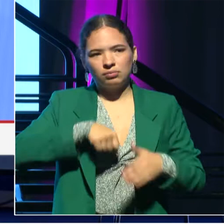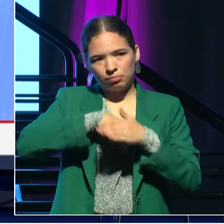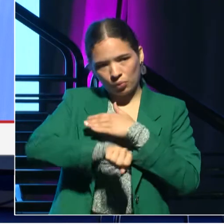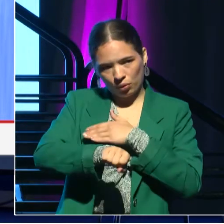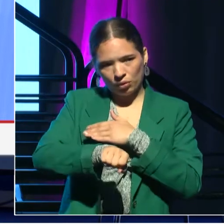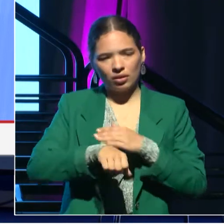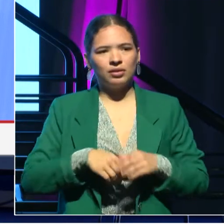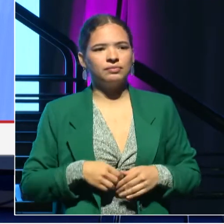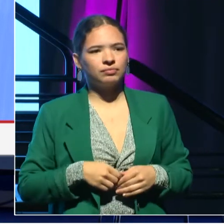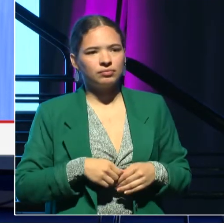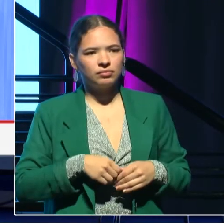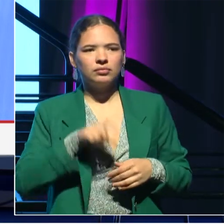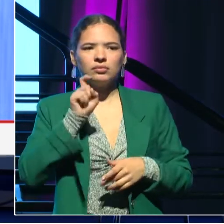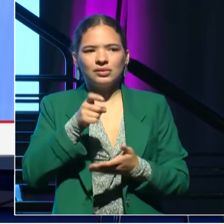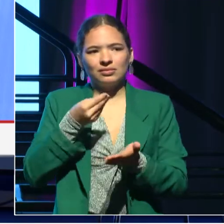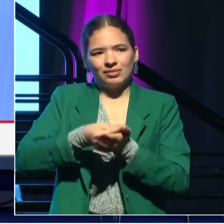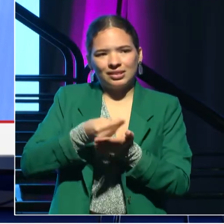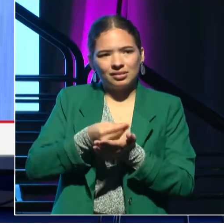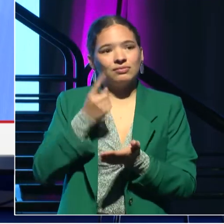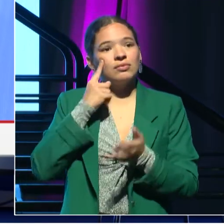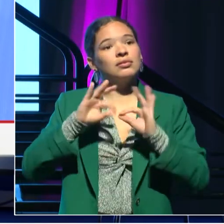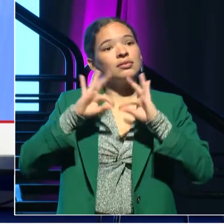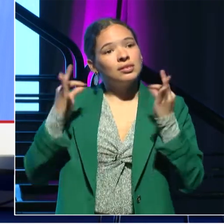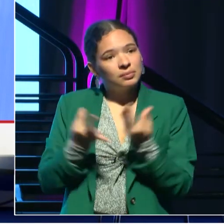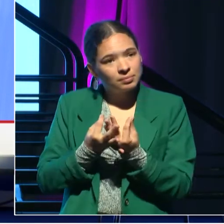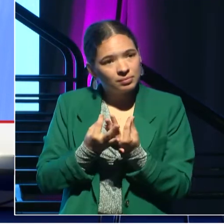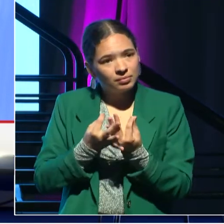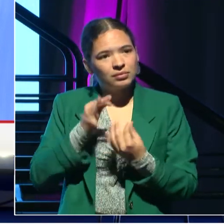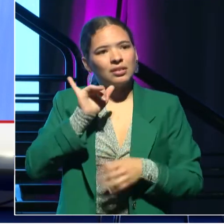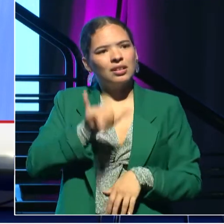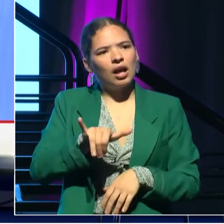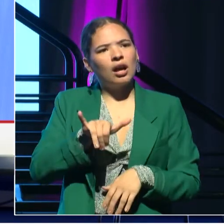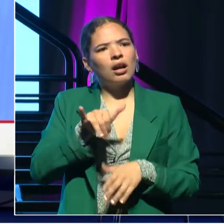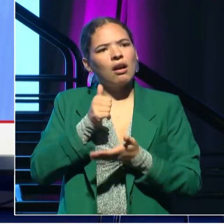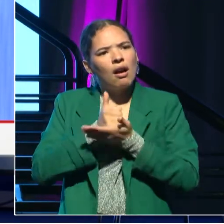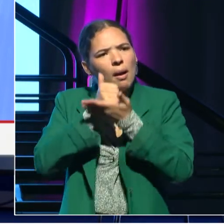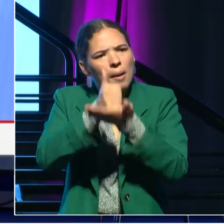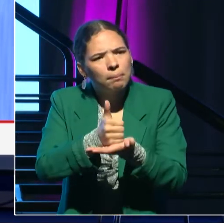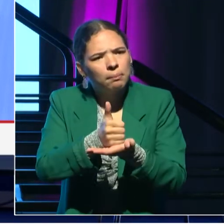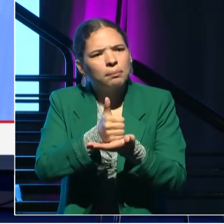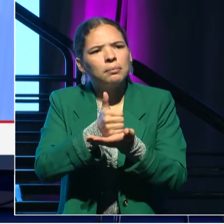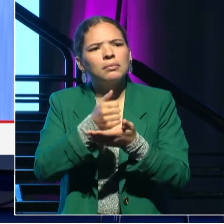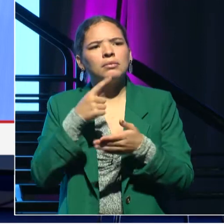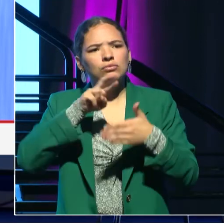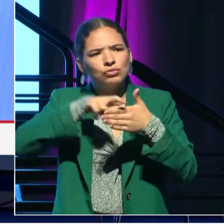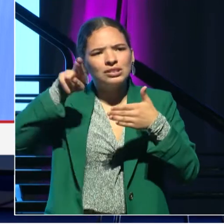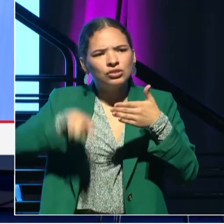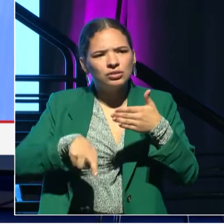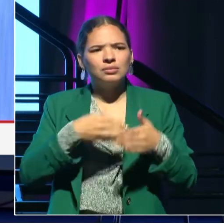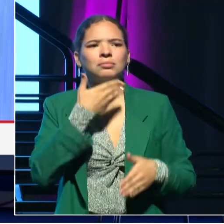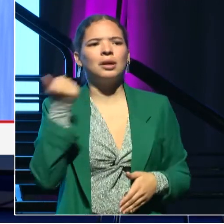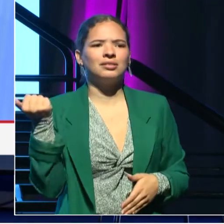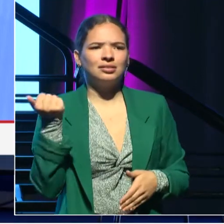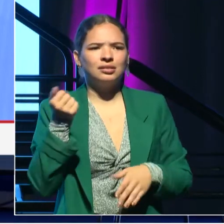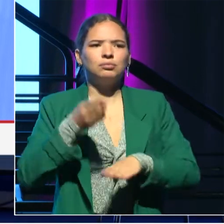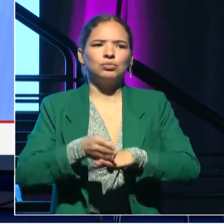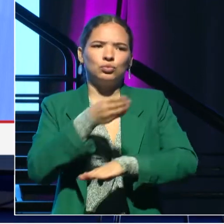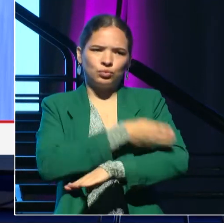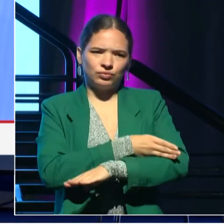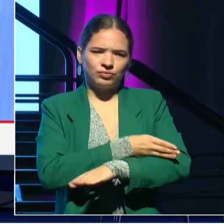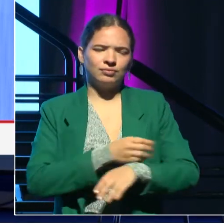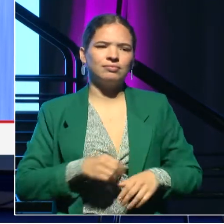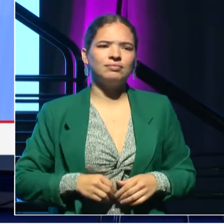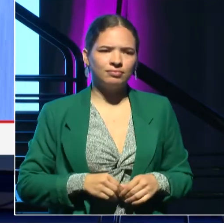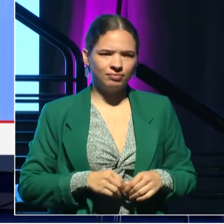families is part of what will help make our outcomes better. And trusting experts when they say that